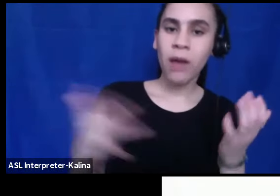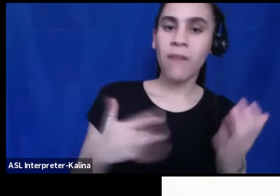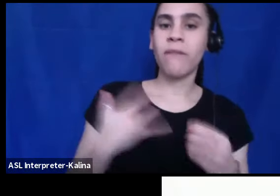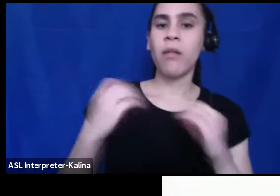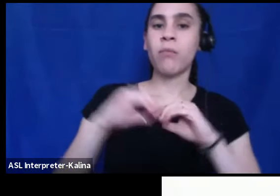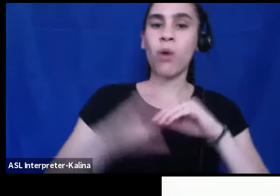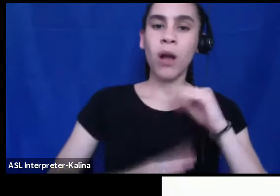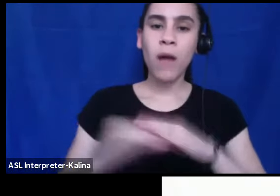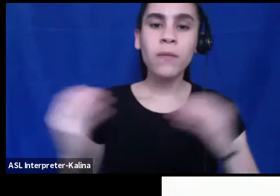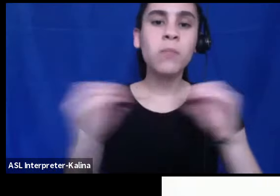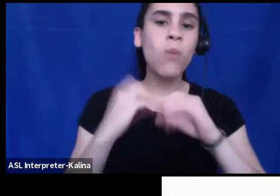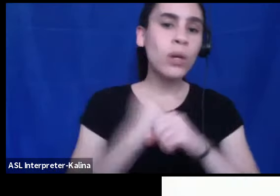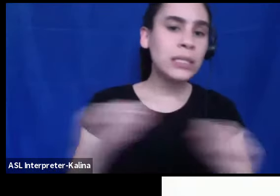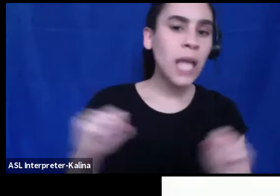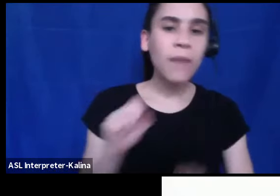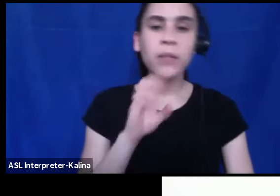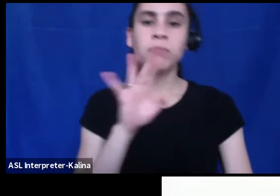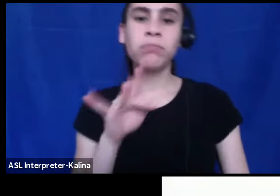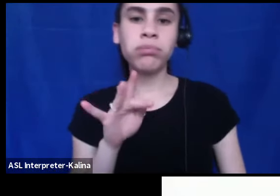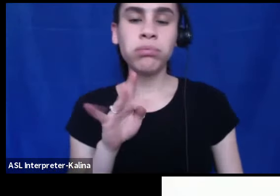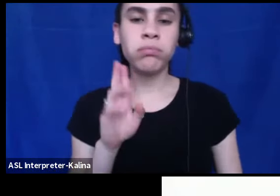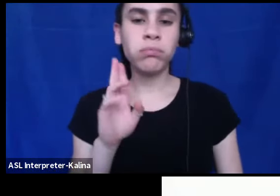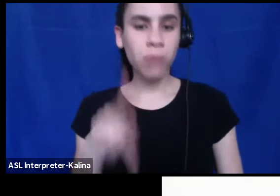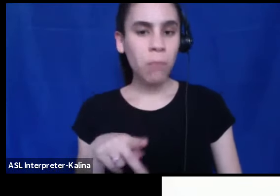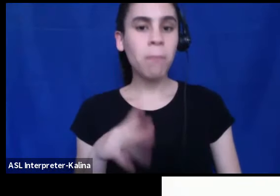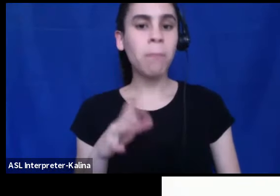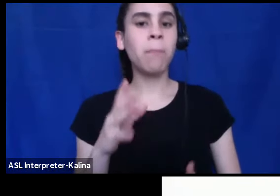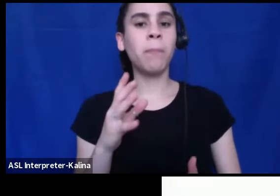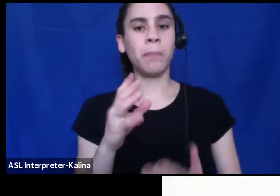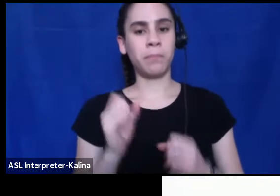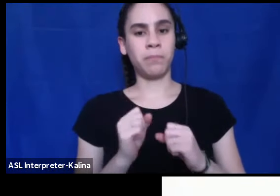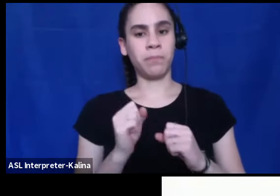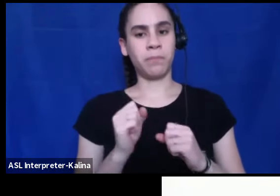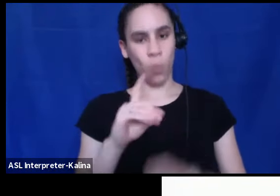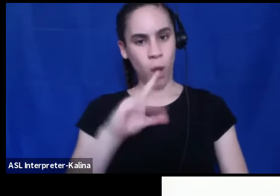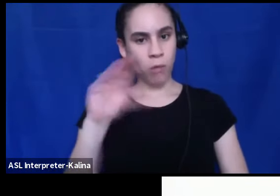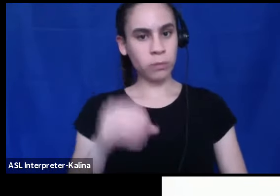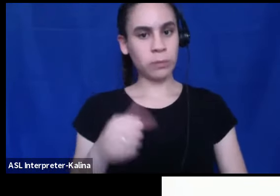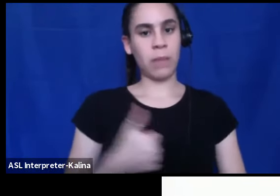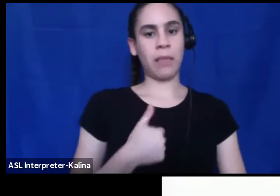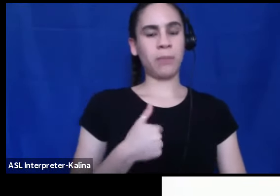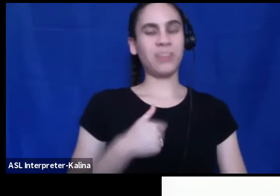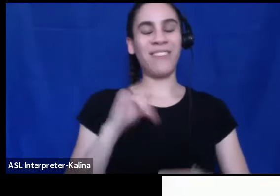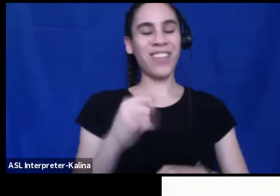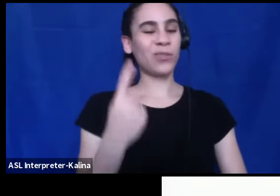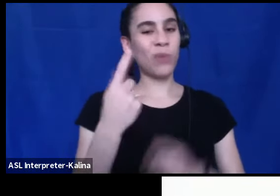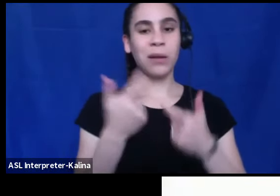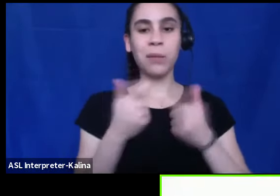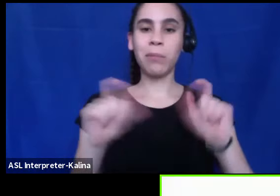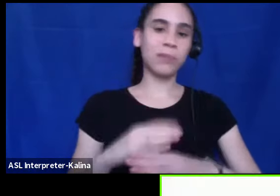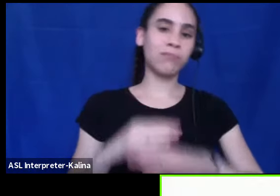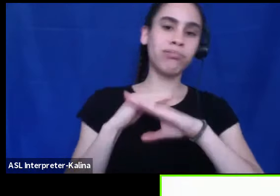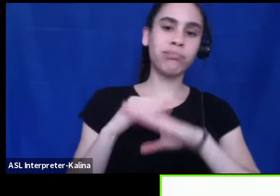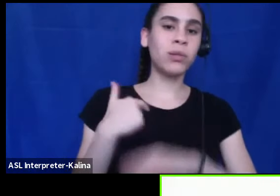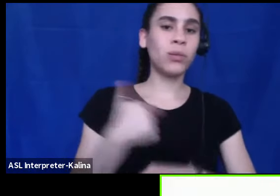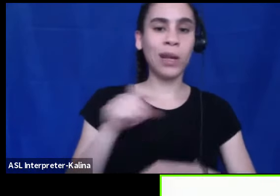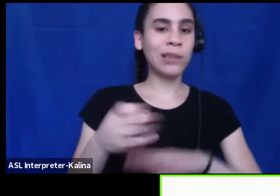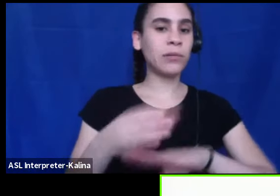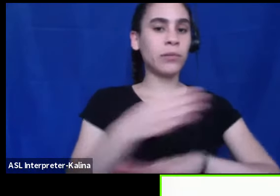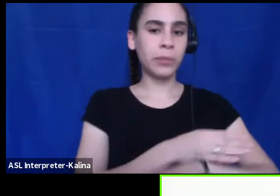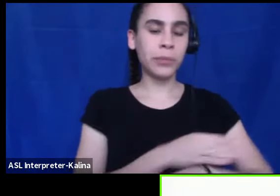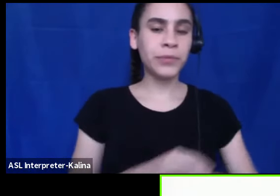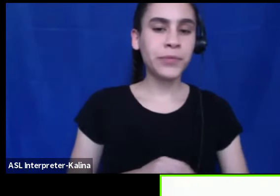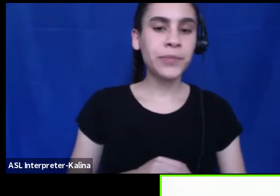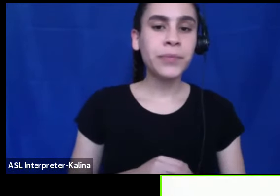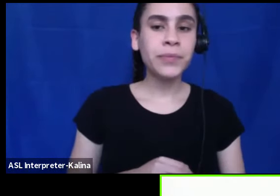safe to speak out or be who they are is really like one of the biggest barriers we have work to do. Again, it goes back